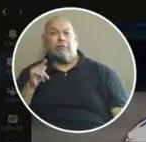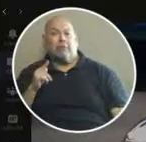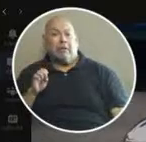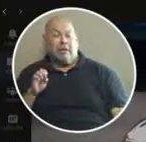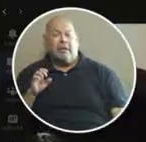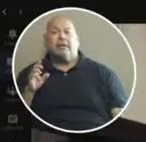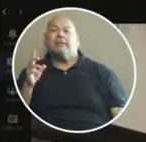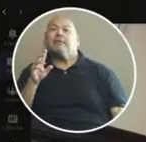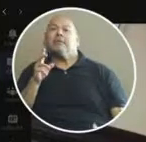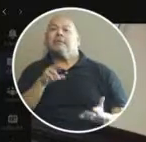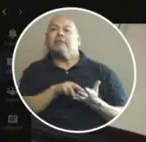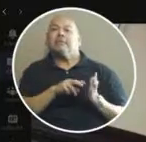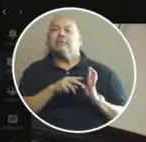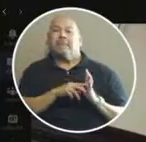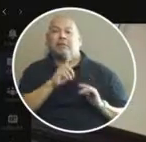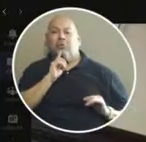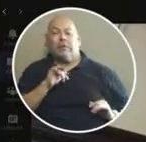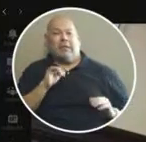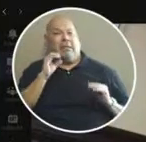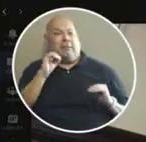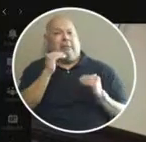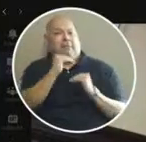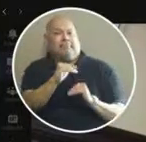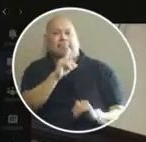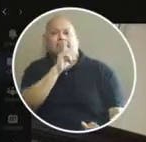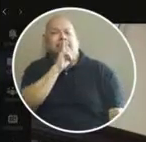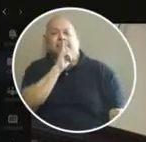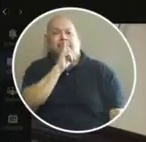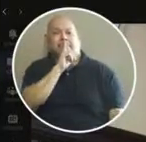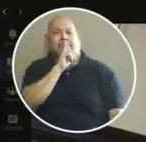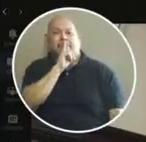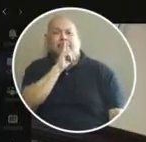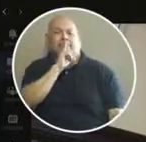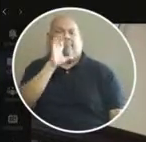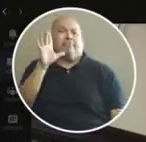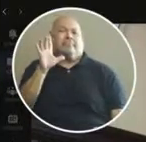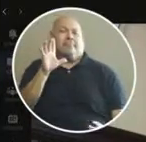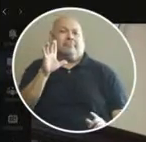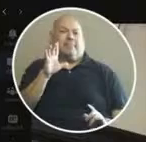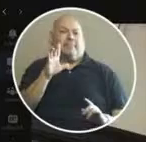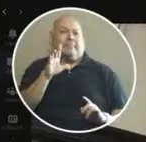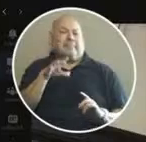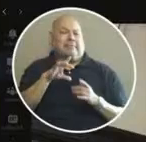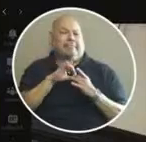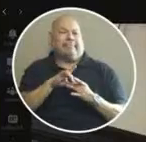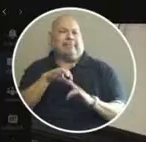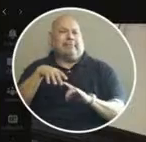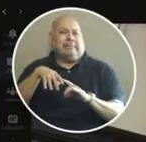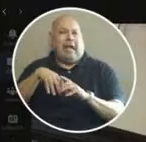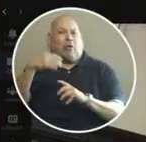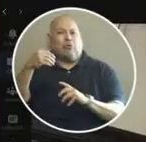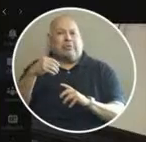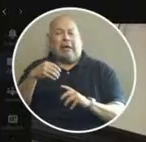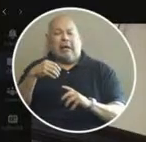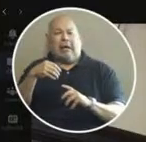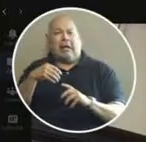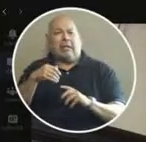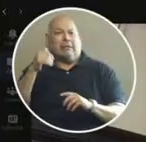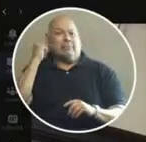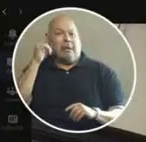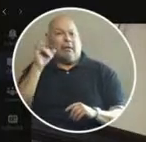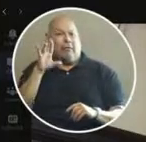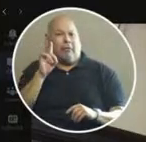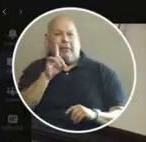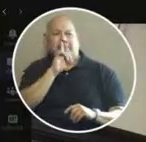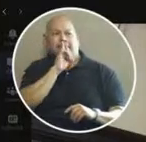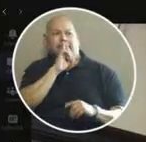there's really no limitation according to the orders and the directives related to outside. The issue is, as the judge has talked about